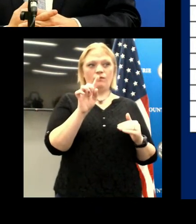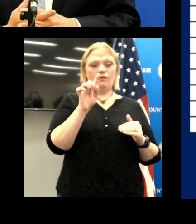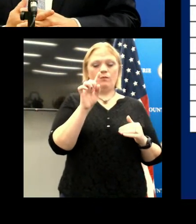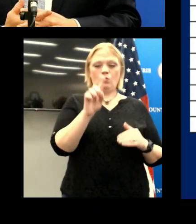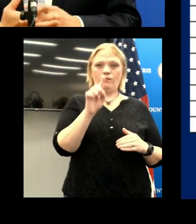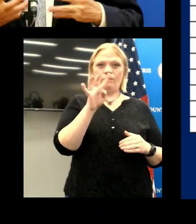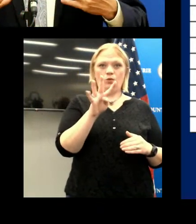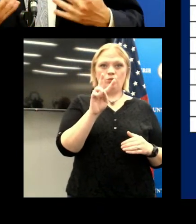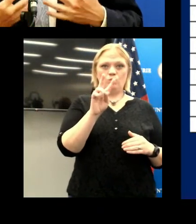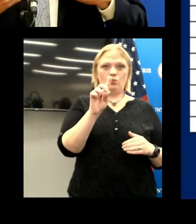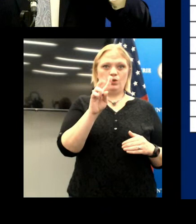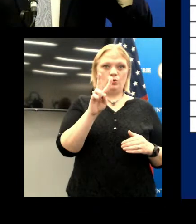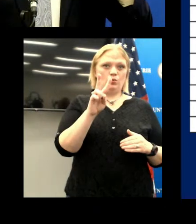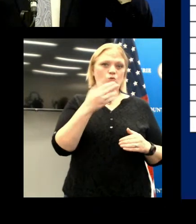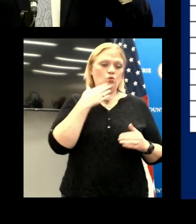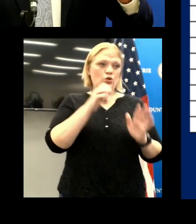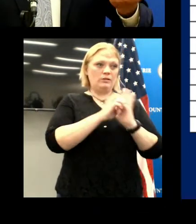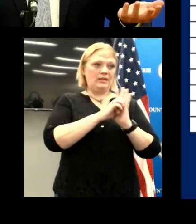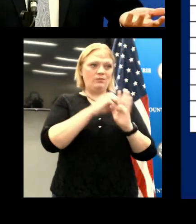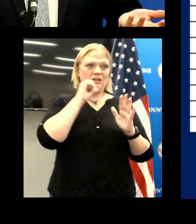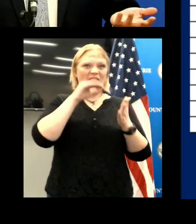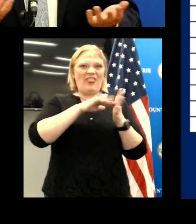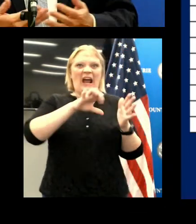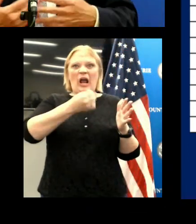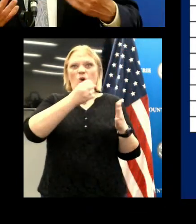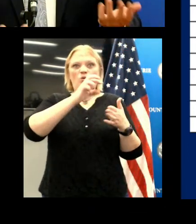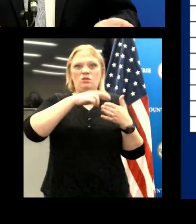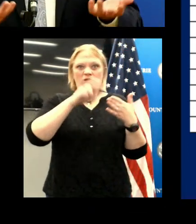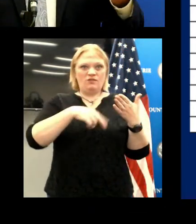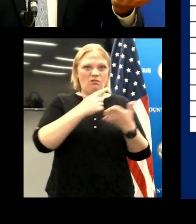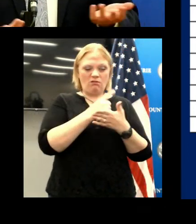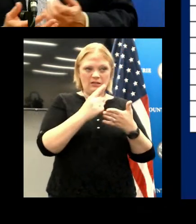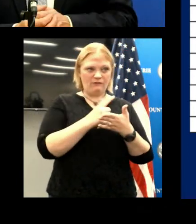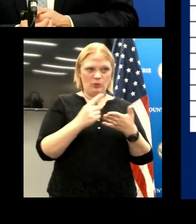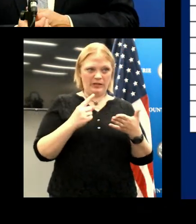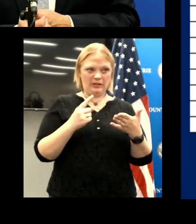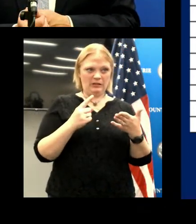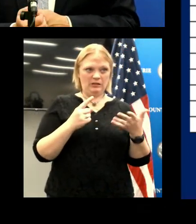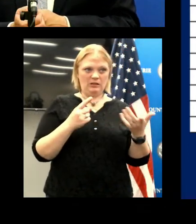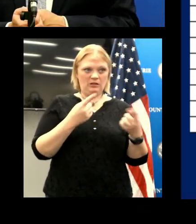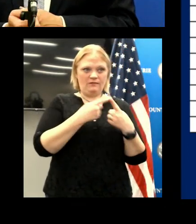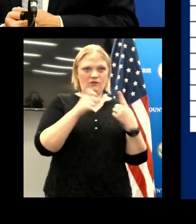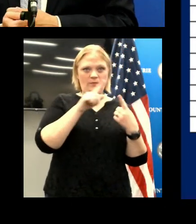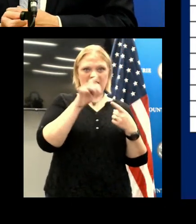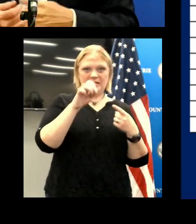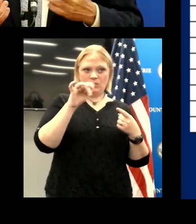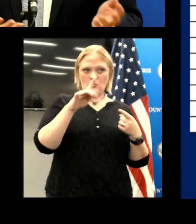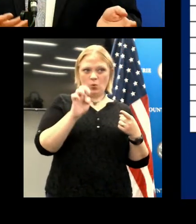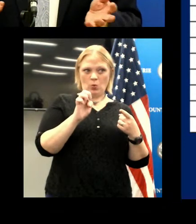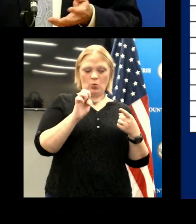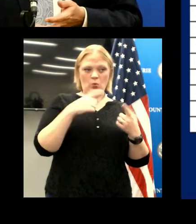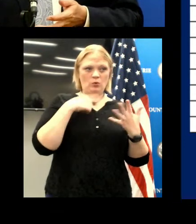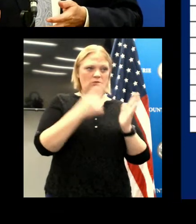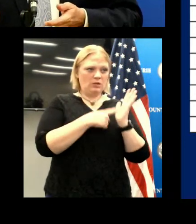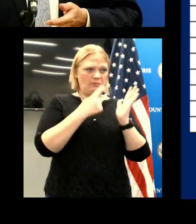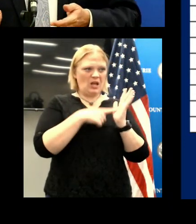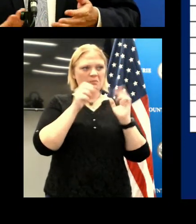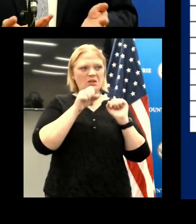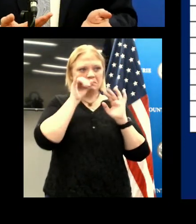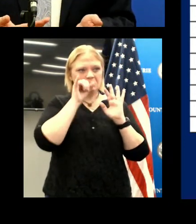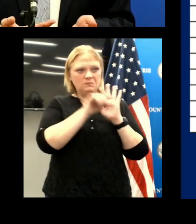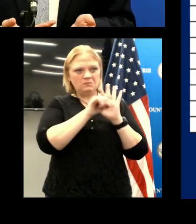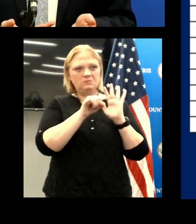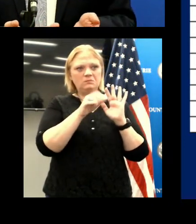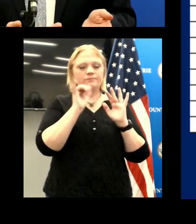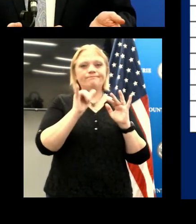it. We're not getting thousands of results back a week from this zip code, And we can sometimes identify that, okay,